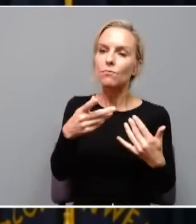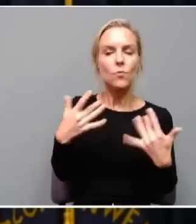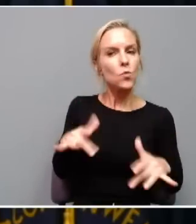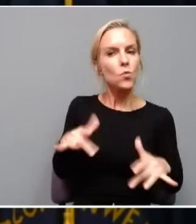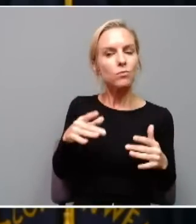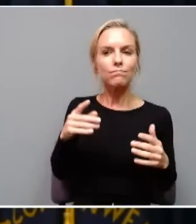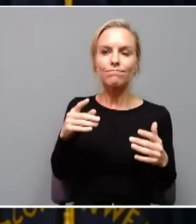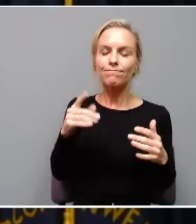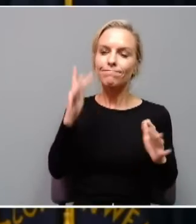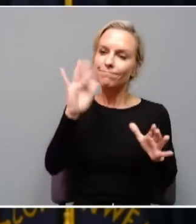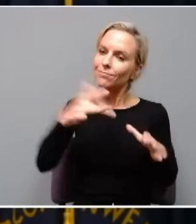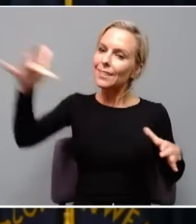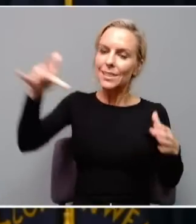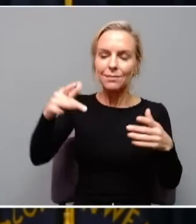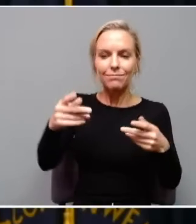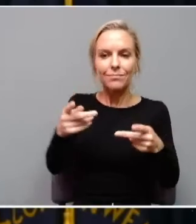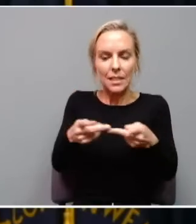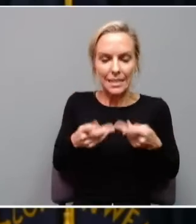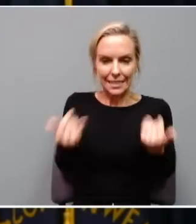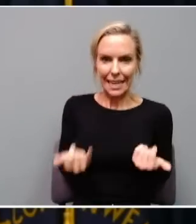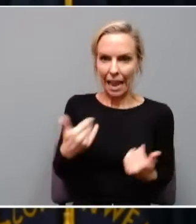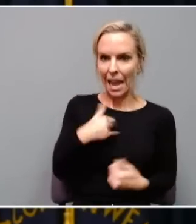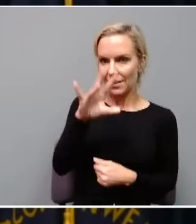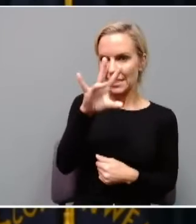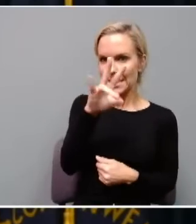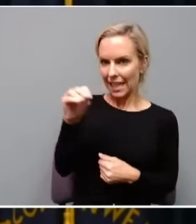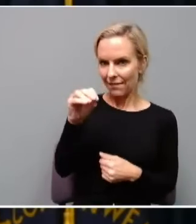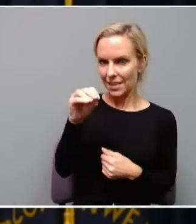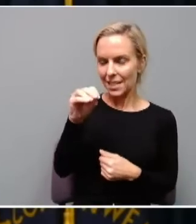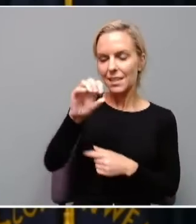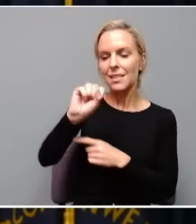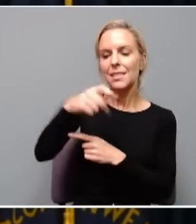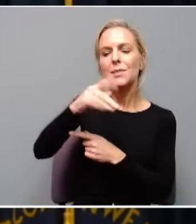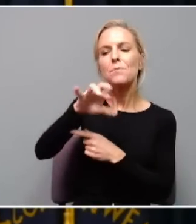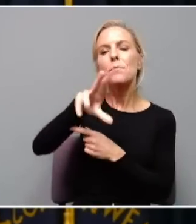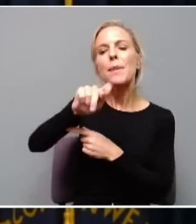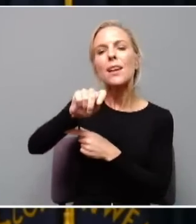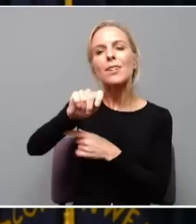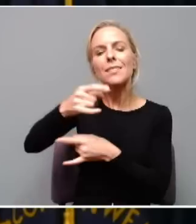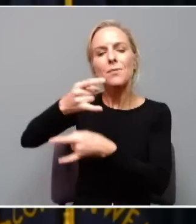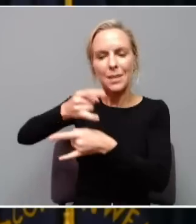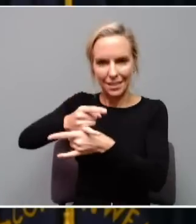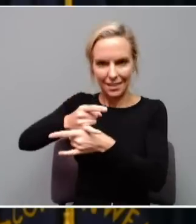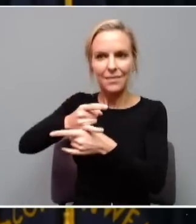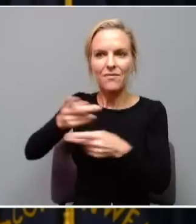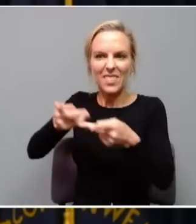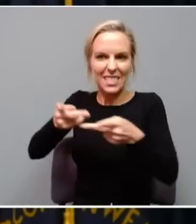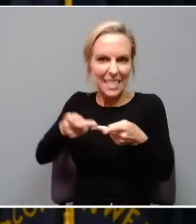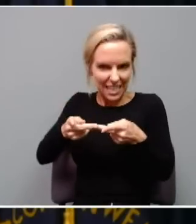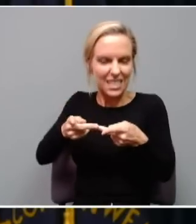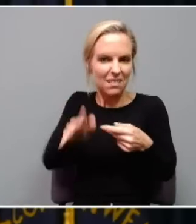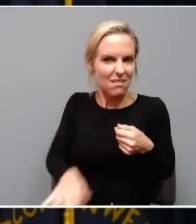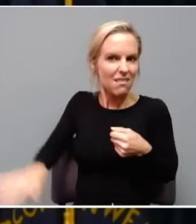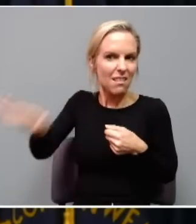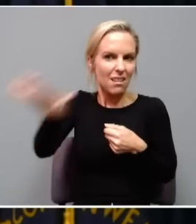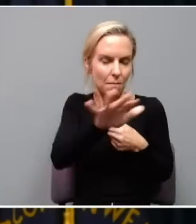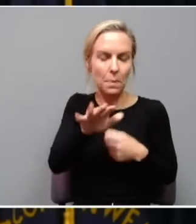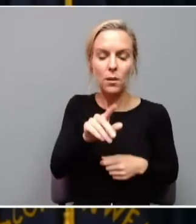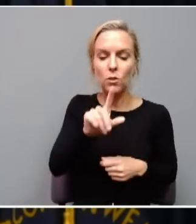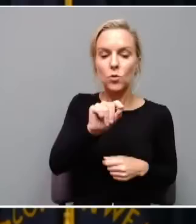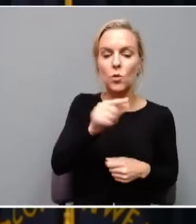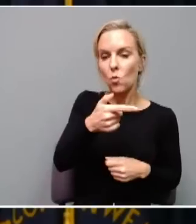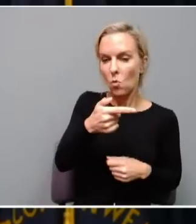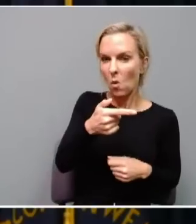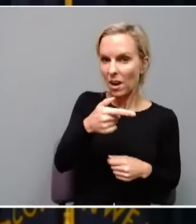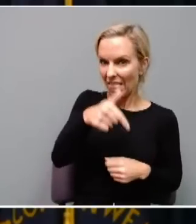Today, roughly 70 spirits facilities employ more than 5,100 of our fellow Kentuckians. In 2021 alone, the